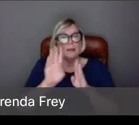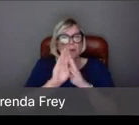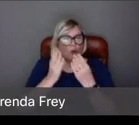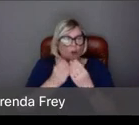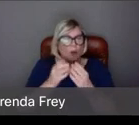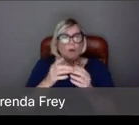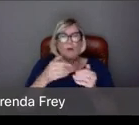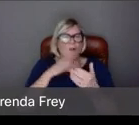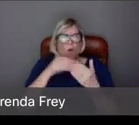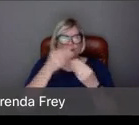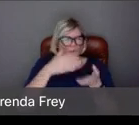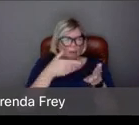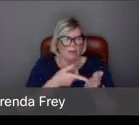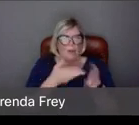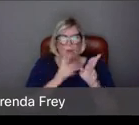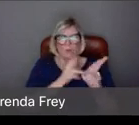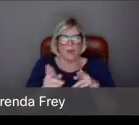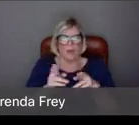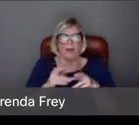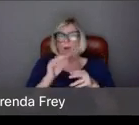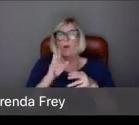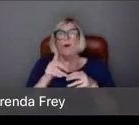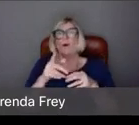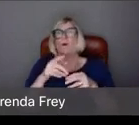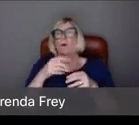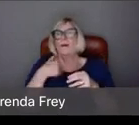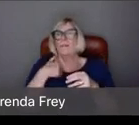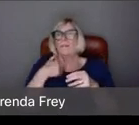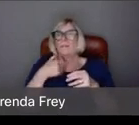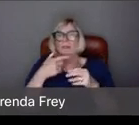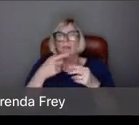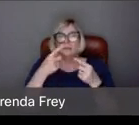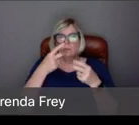trouble just with the dispute, you've got it readily available.